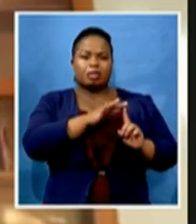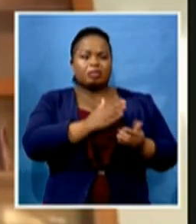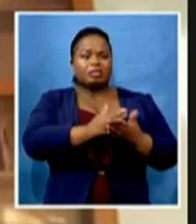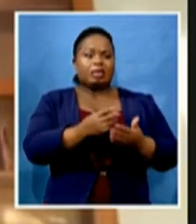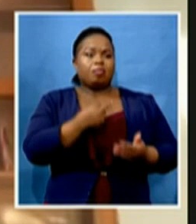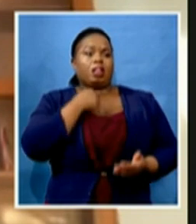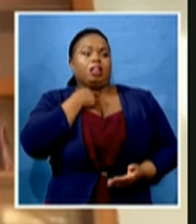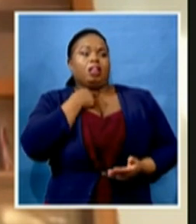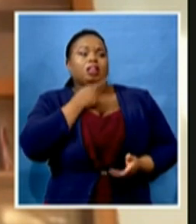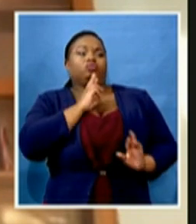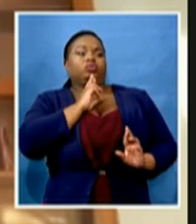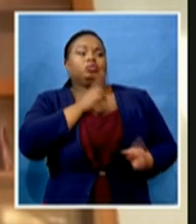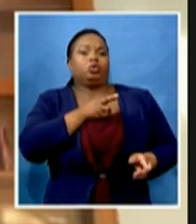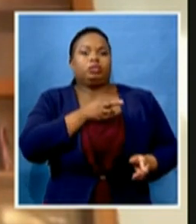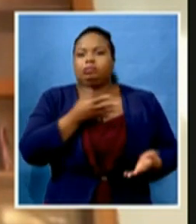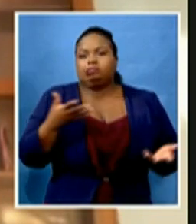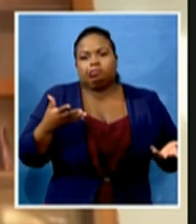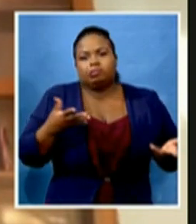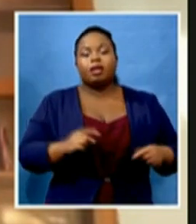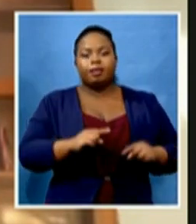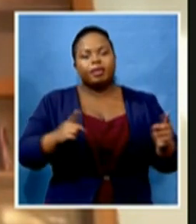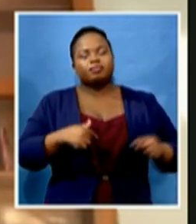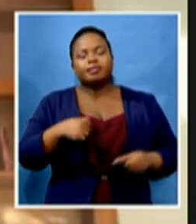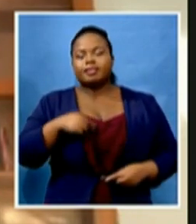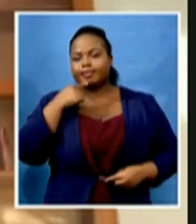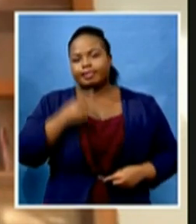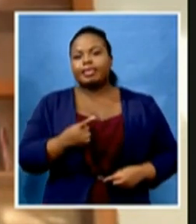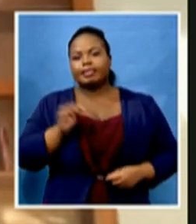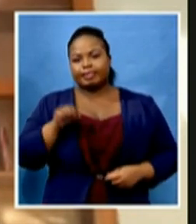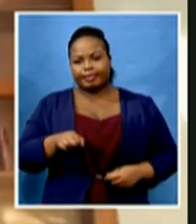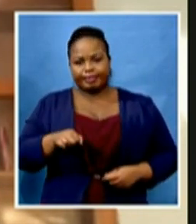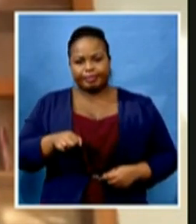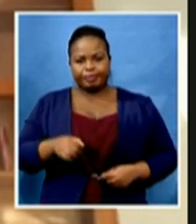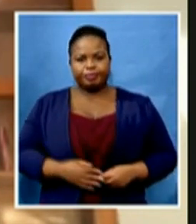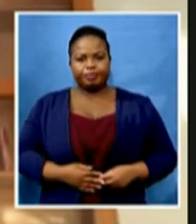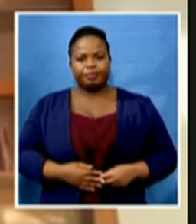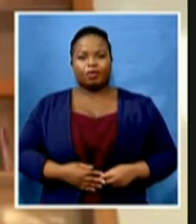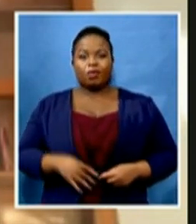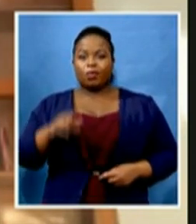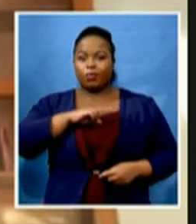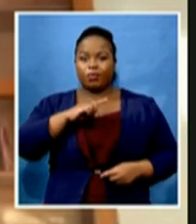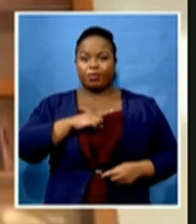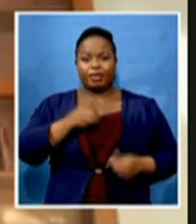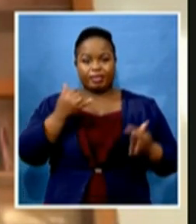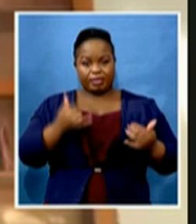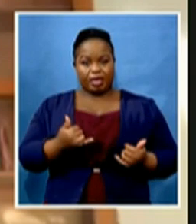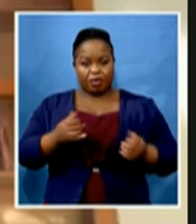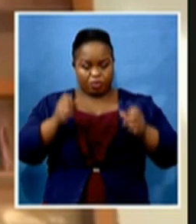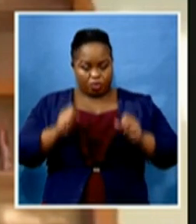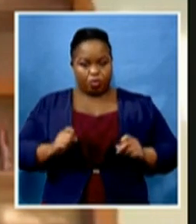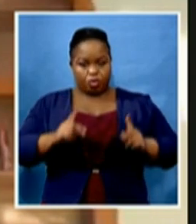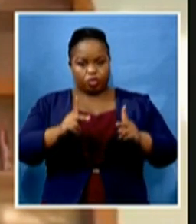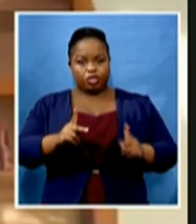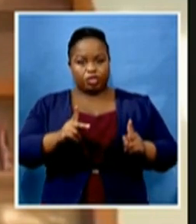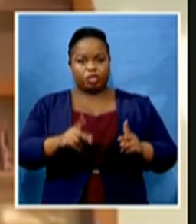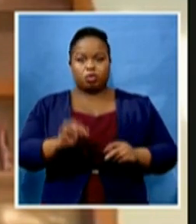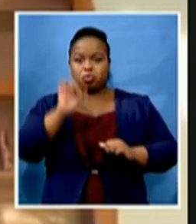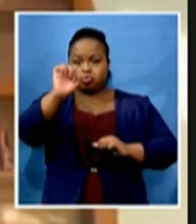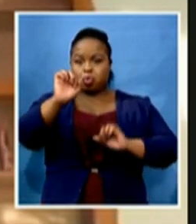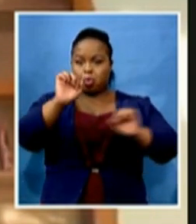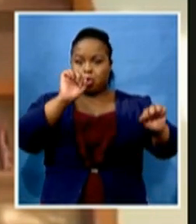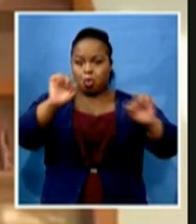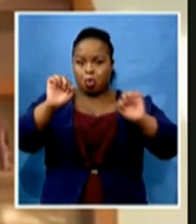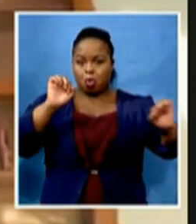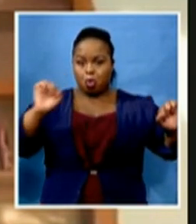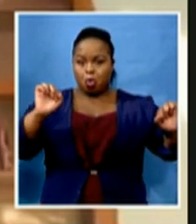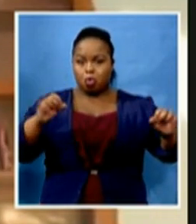say, therefore, that the fact that we have opened this up today is a learning experience for everybody. We also want to hear a bit